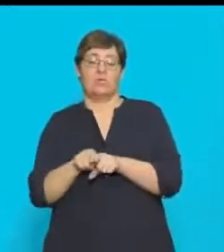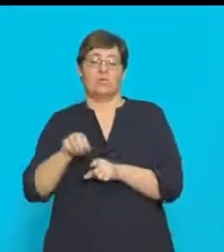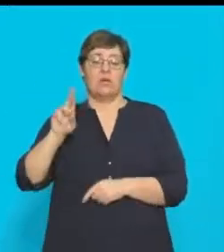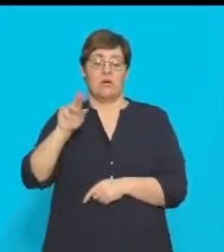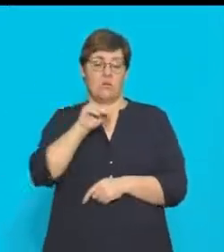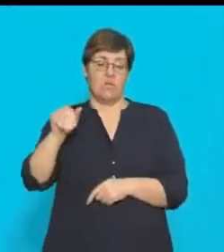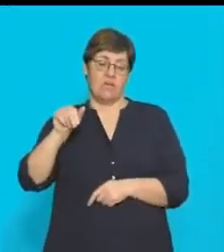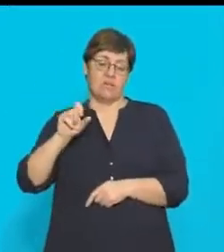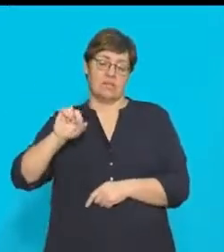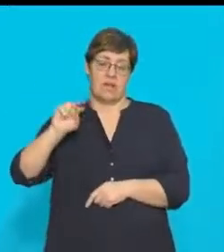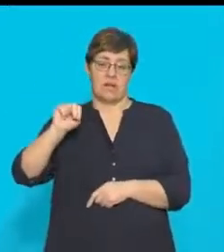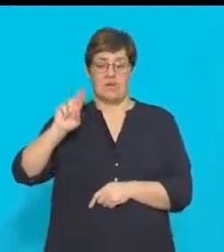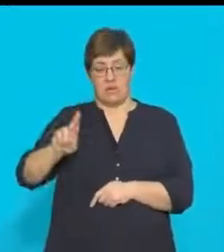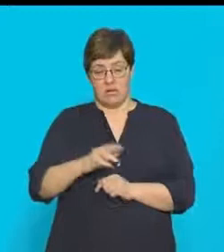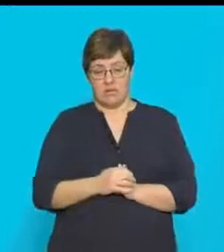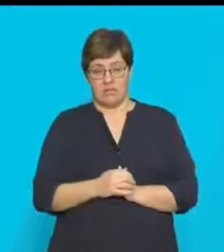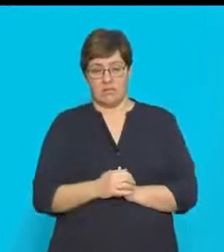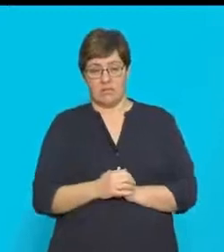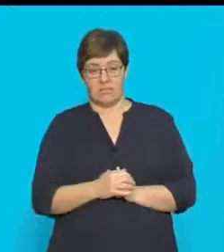and R over sine R.